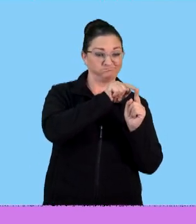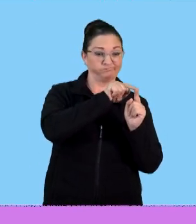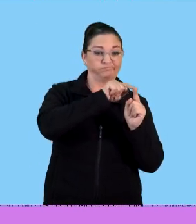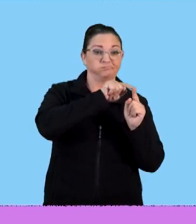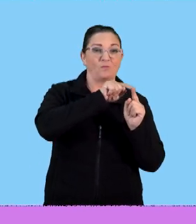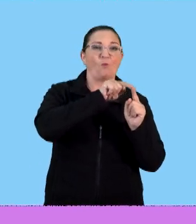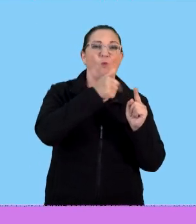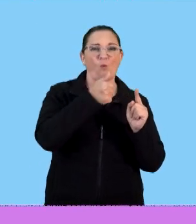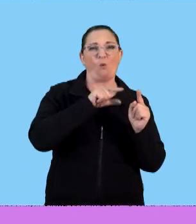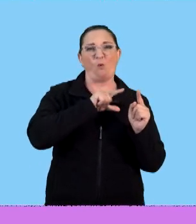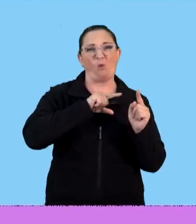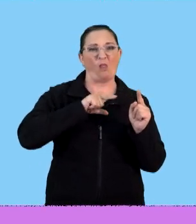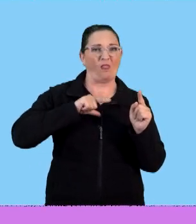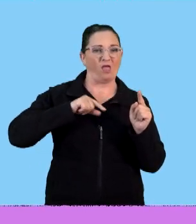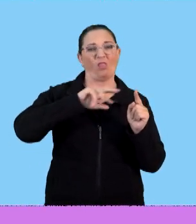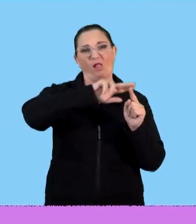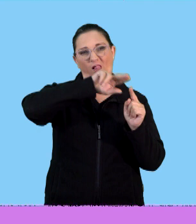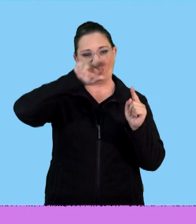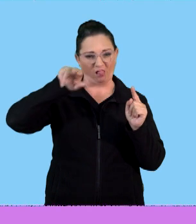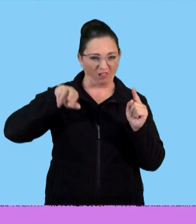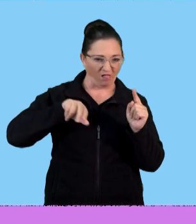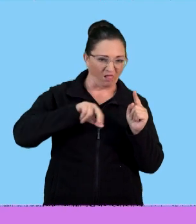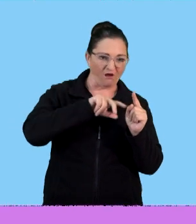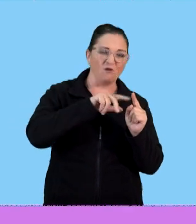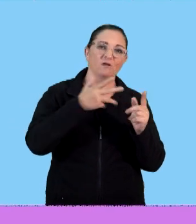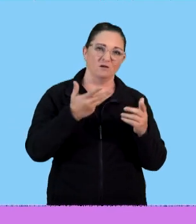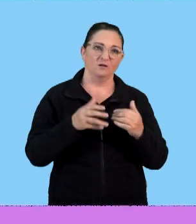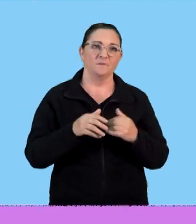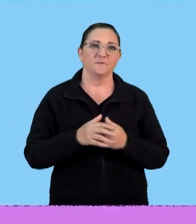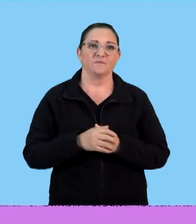or length, right? Total distance